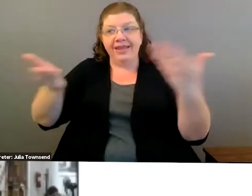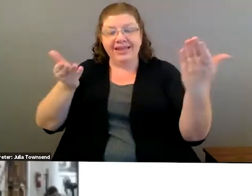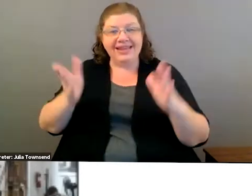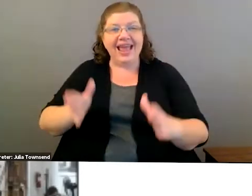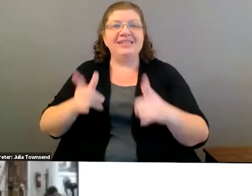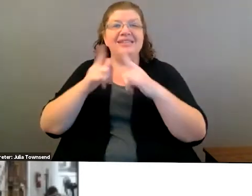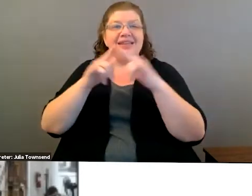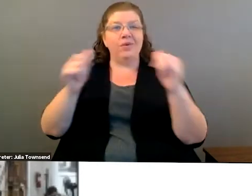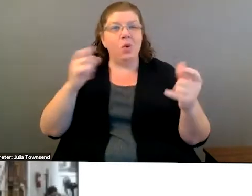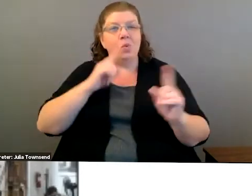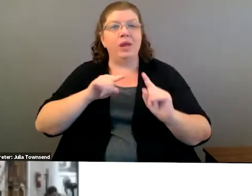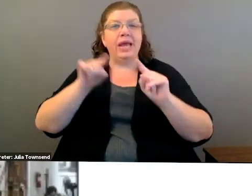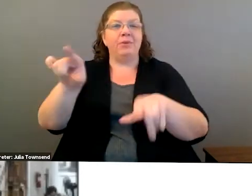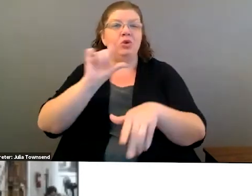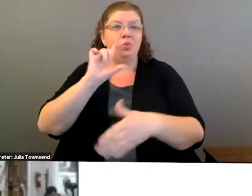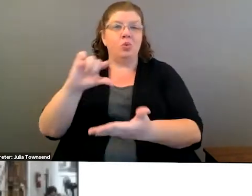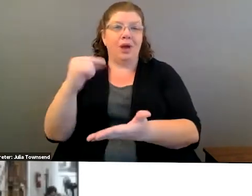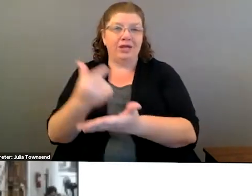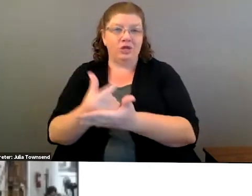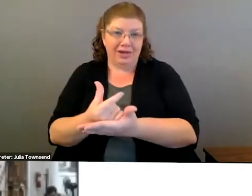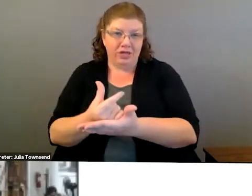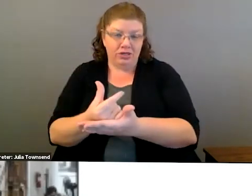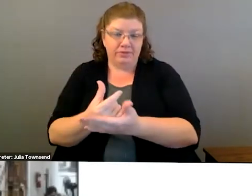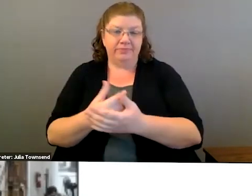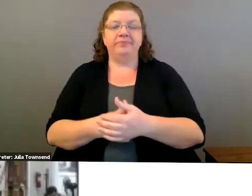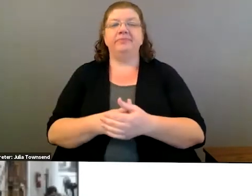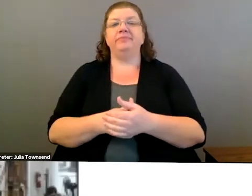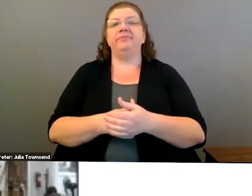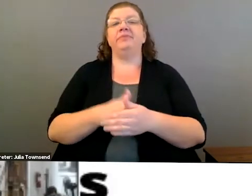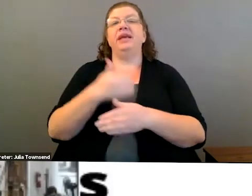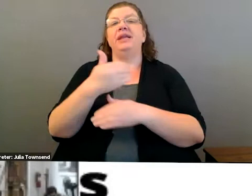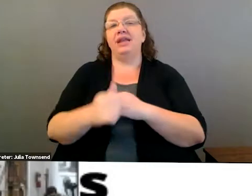will be coming to graduations. Next slide.